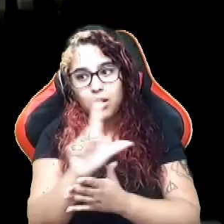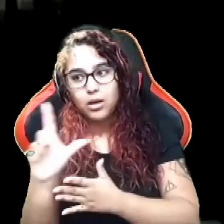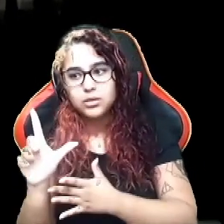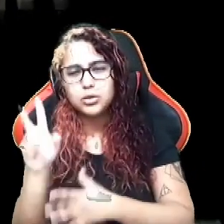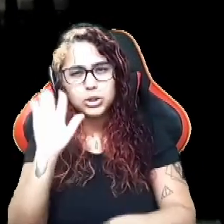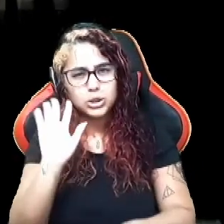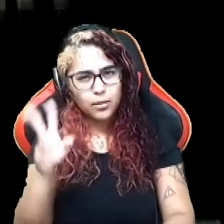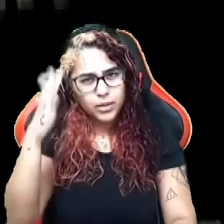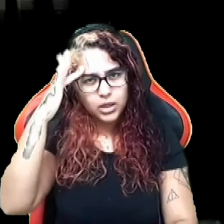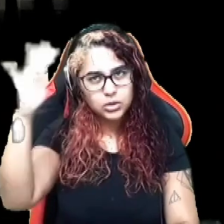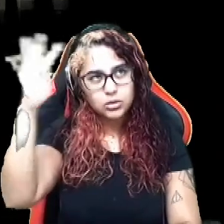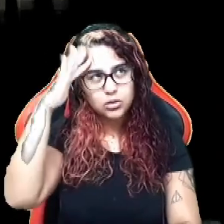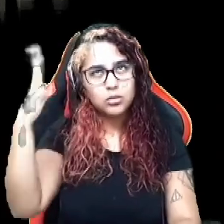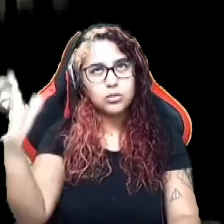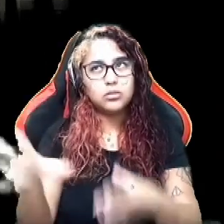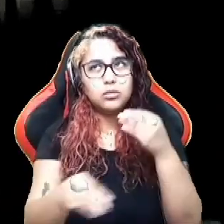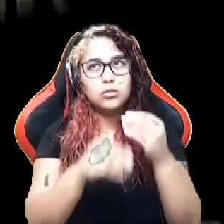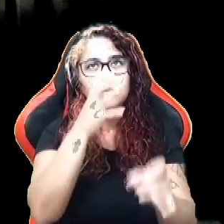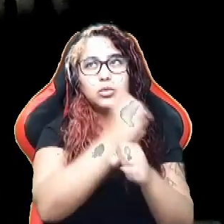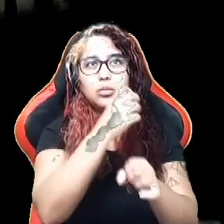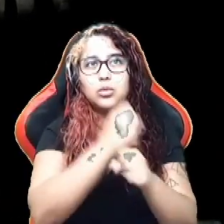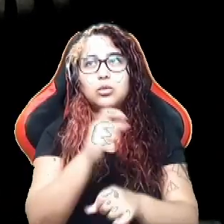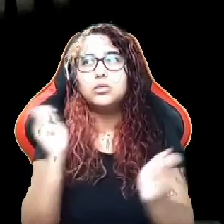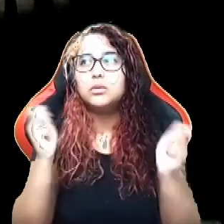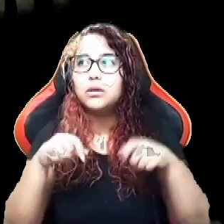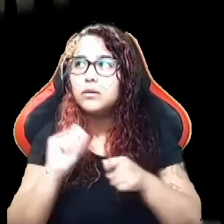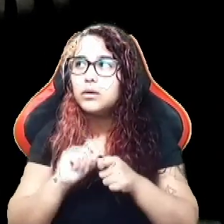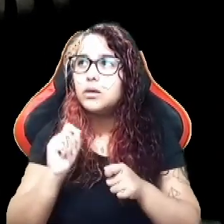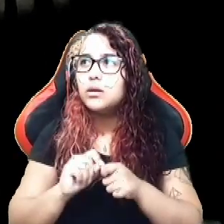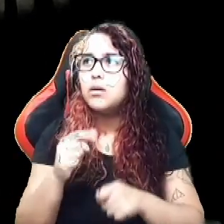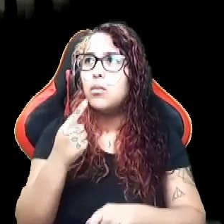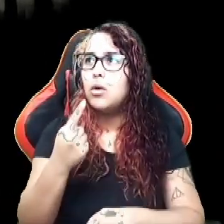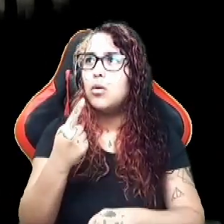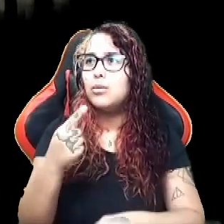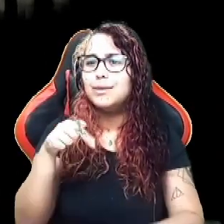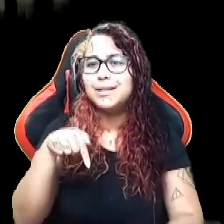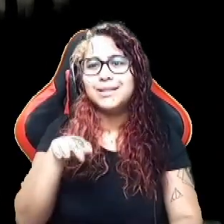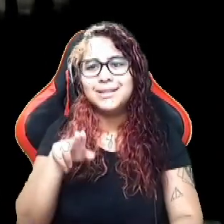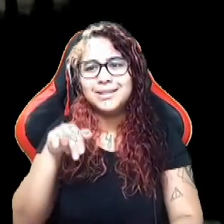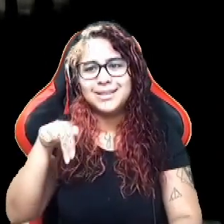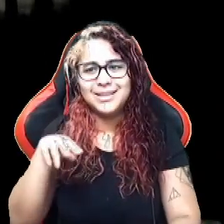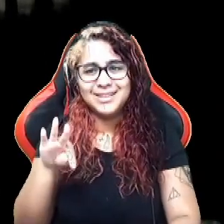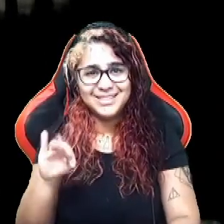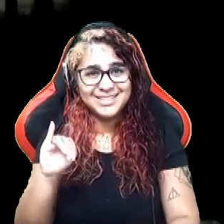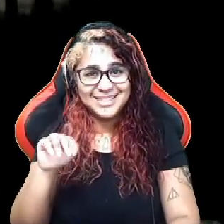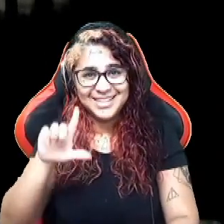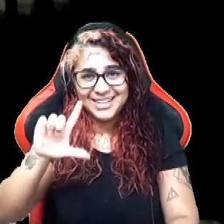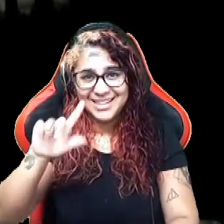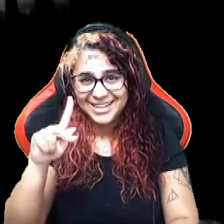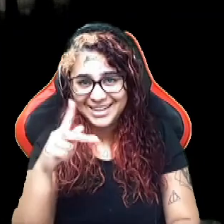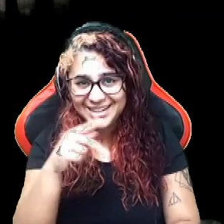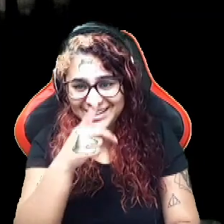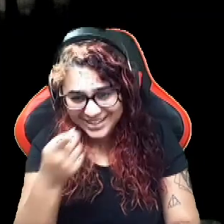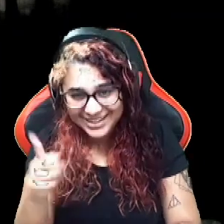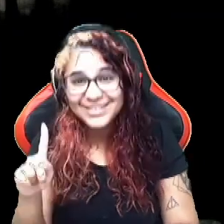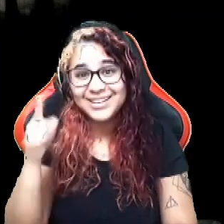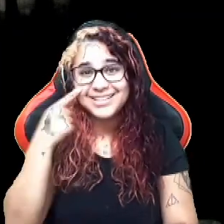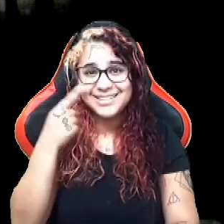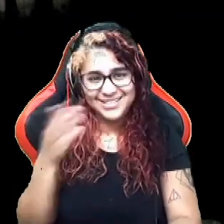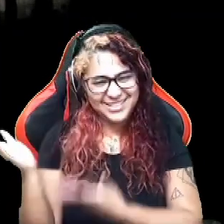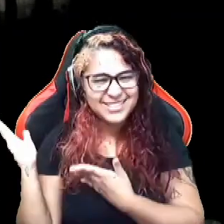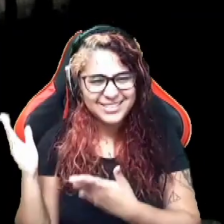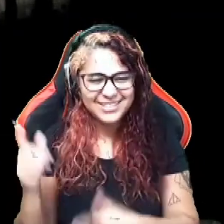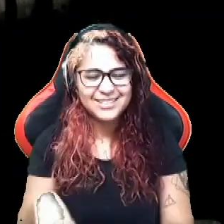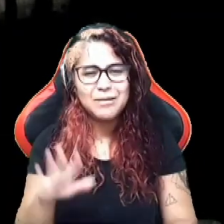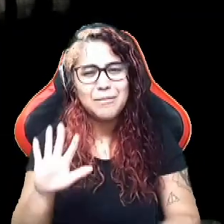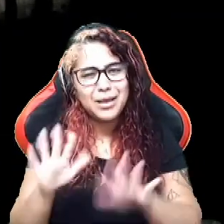chunk axis, and they're always facing east. Have you ever seen how many banner combinations you can make? You can make 1 quintillion different banners, this